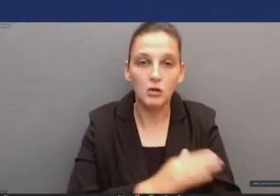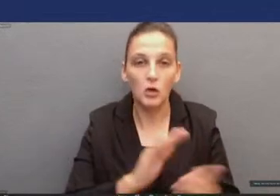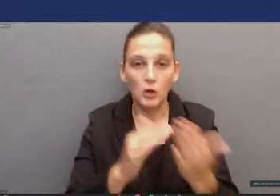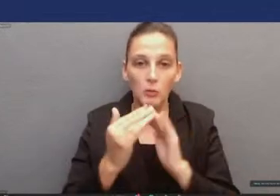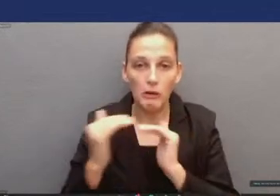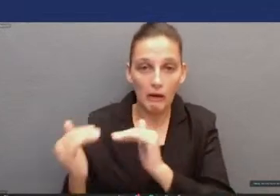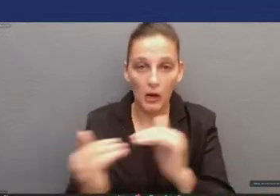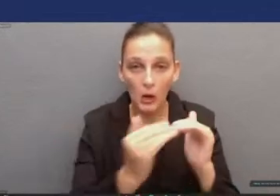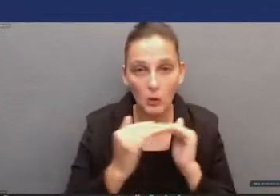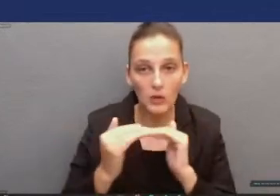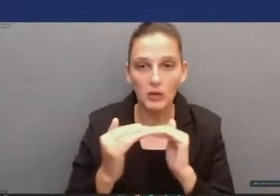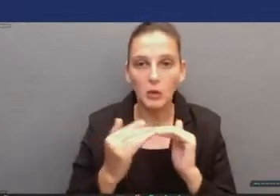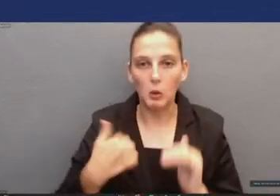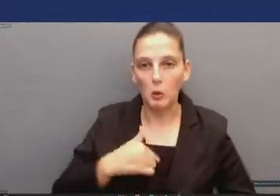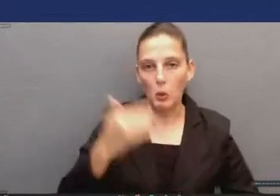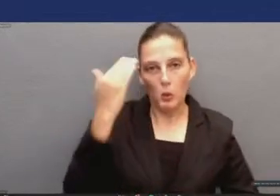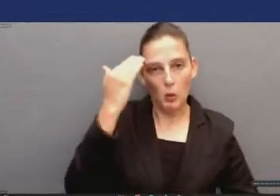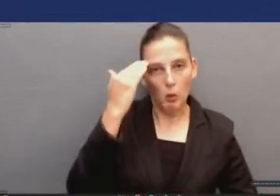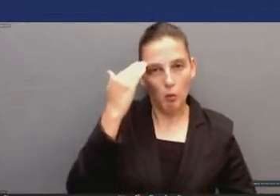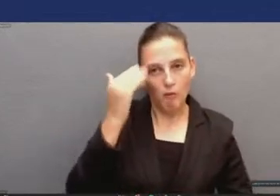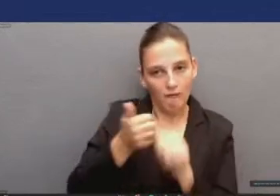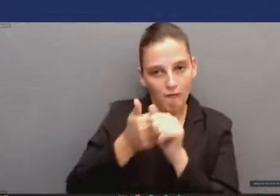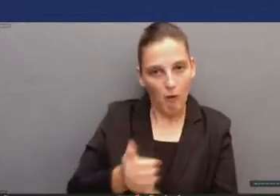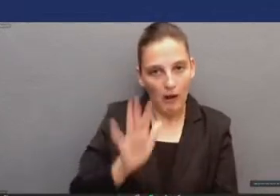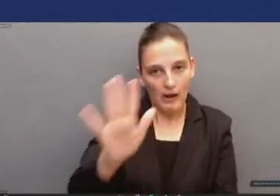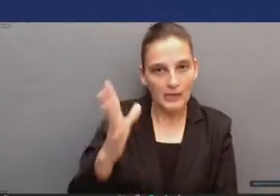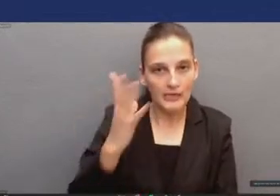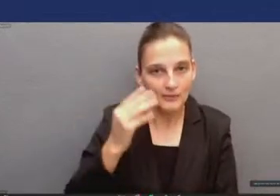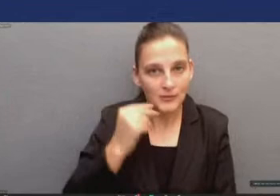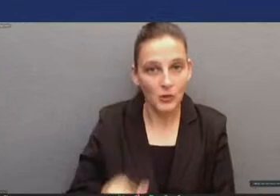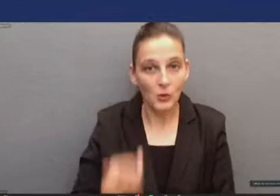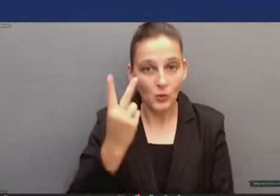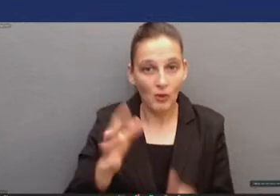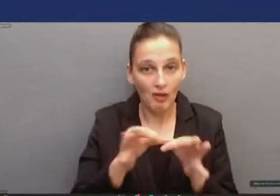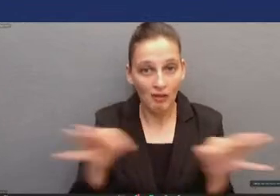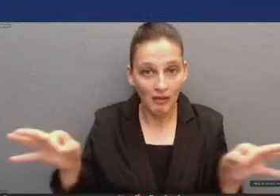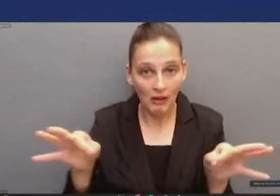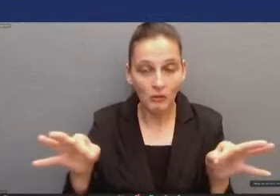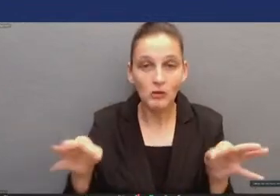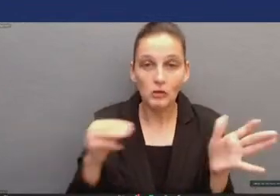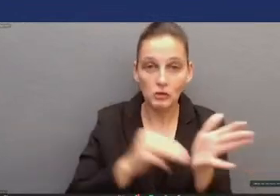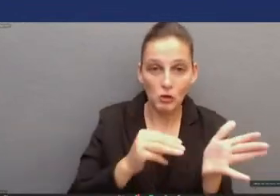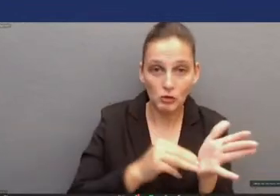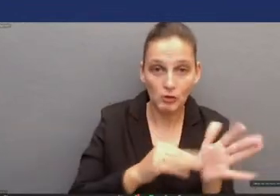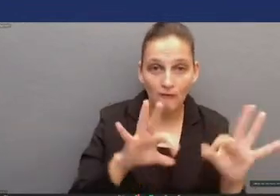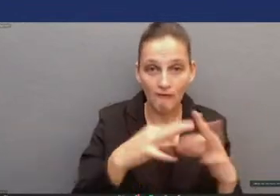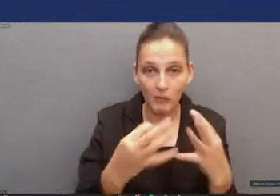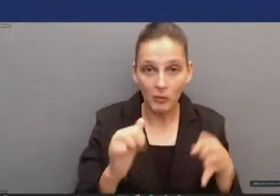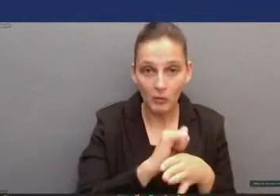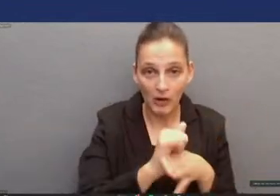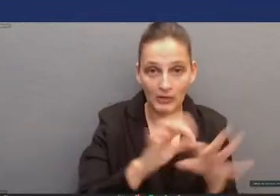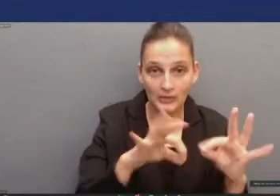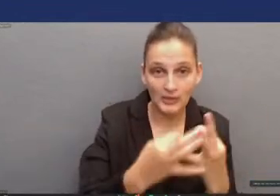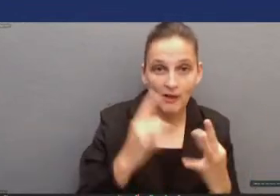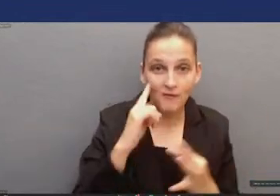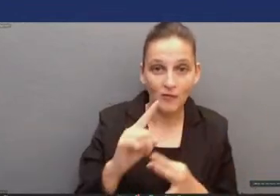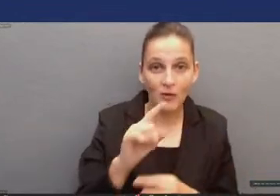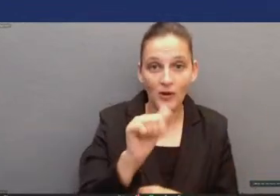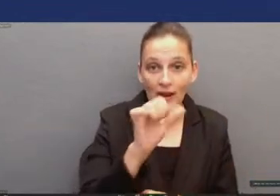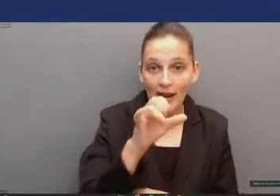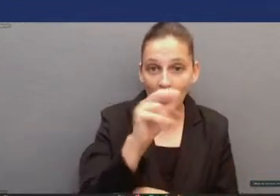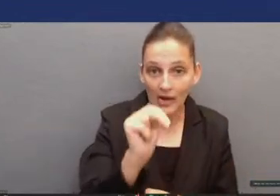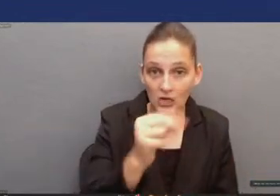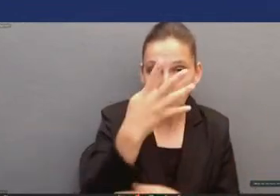anchored by his experience as a bilingual primary care community health center physician for the Asian immigrant community